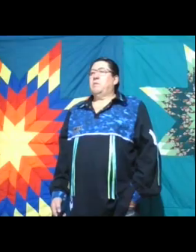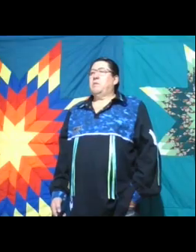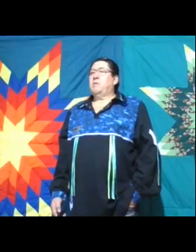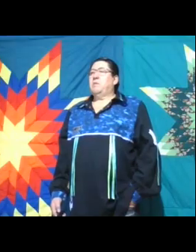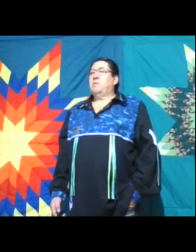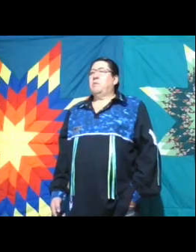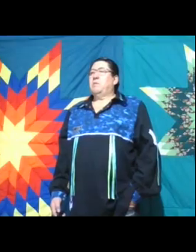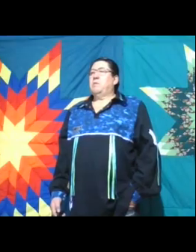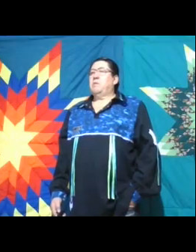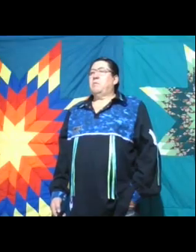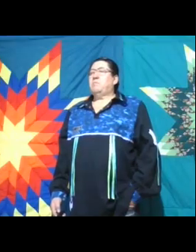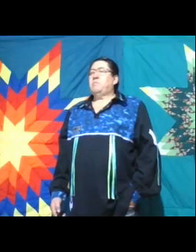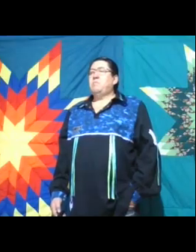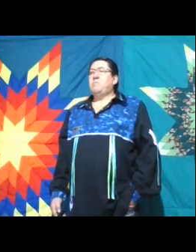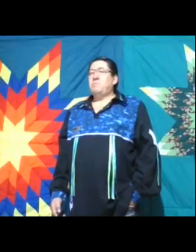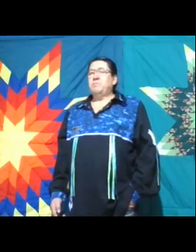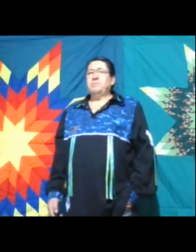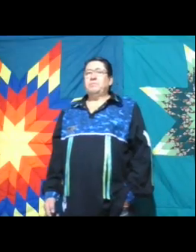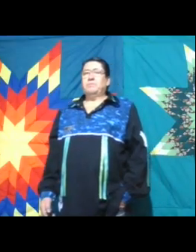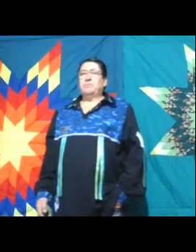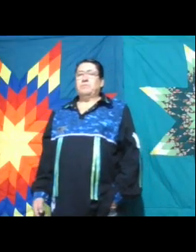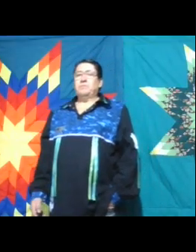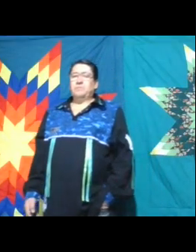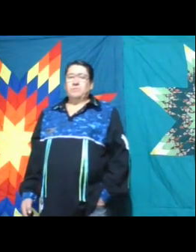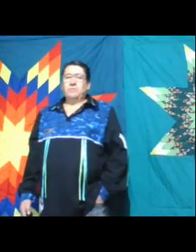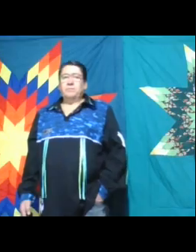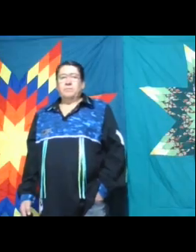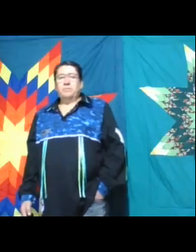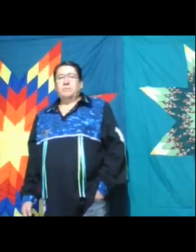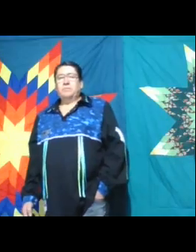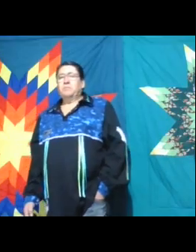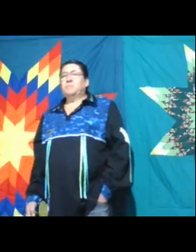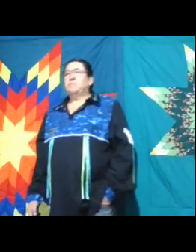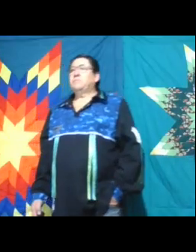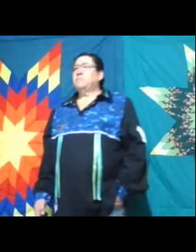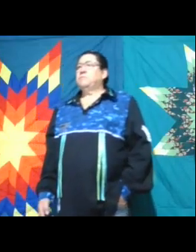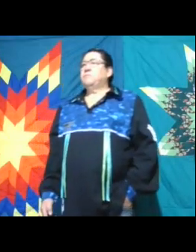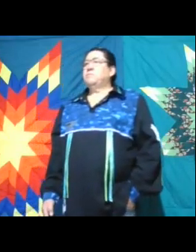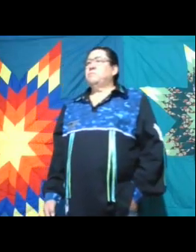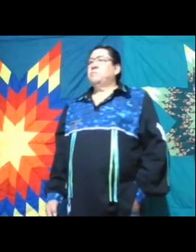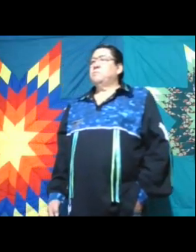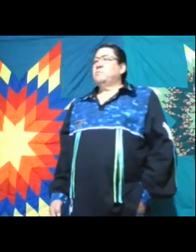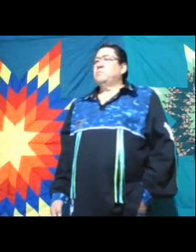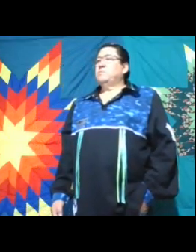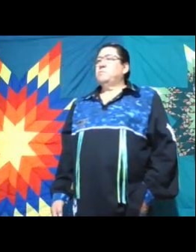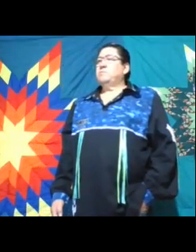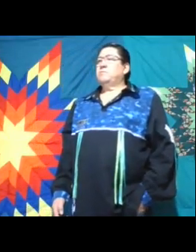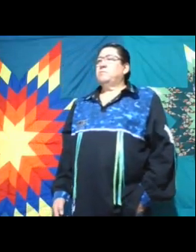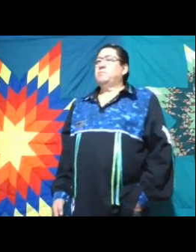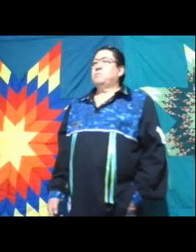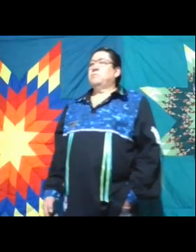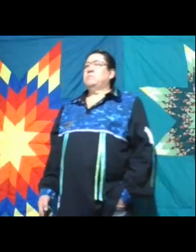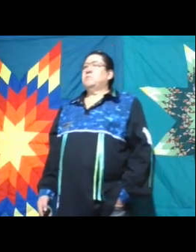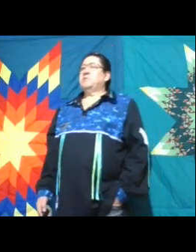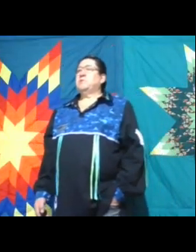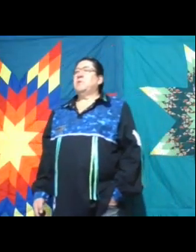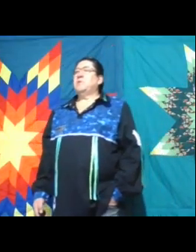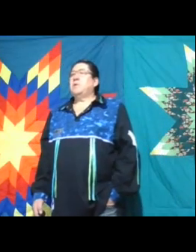and identify any gaps and challenges. And that research helps us to tailor our programs and services to make sure that they are really applicable to you, environmental